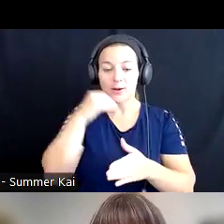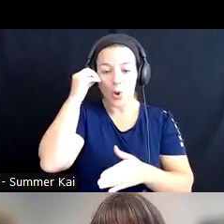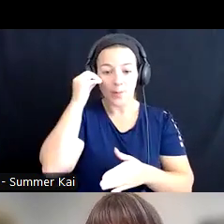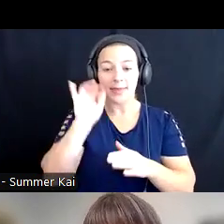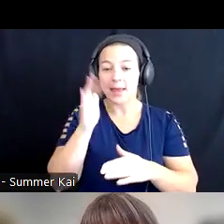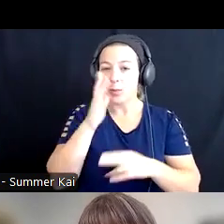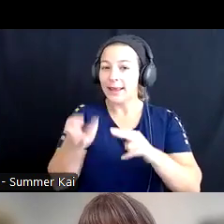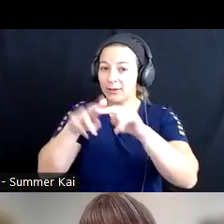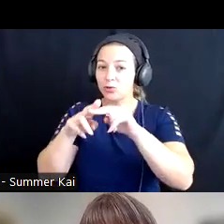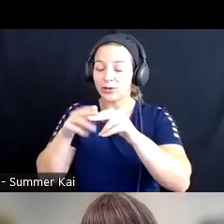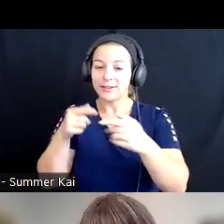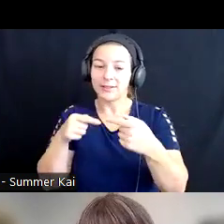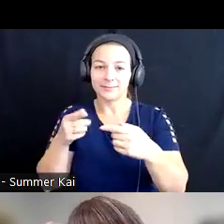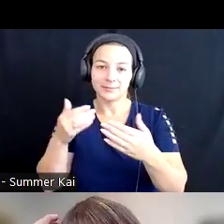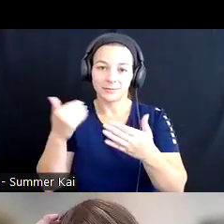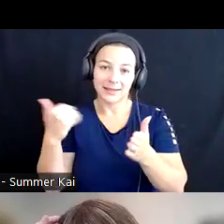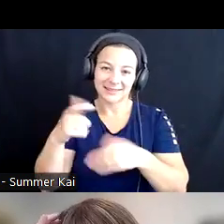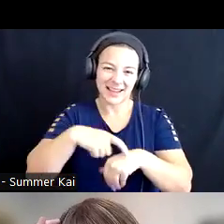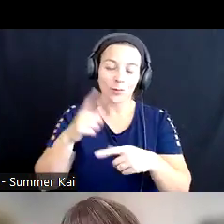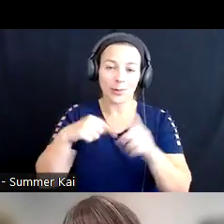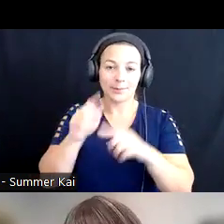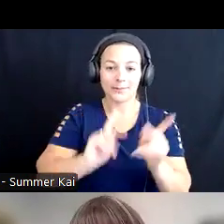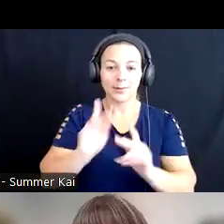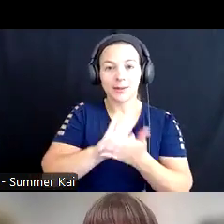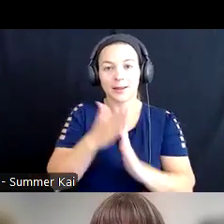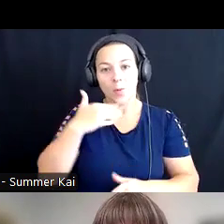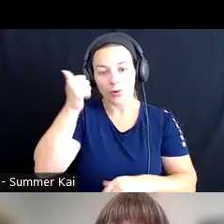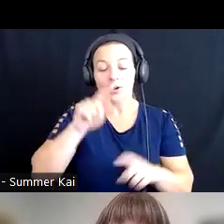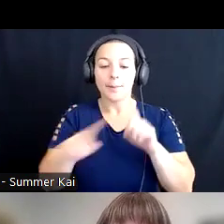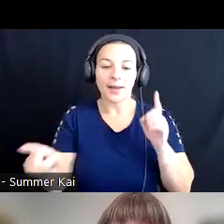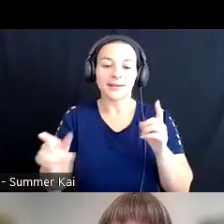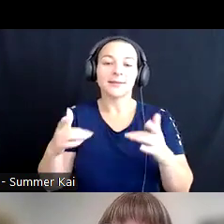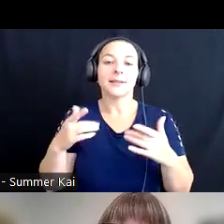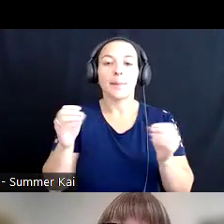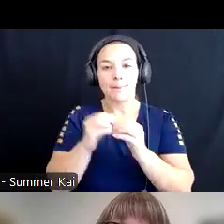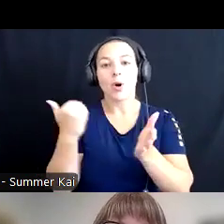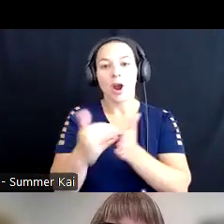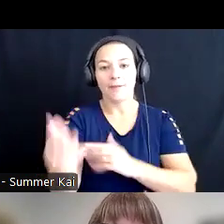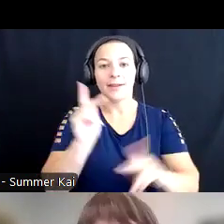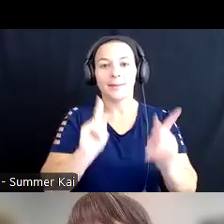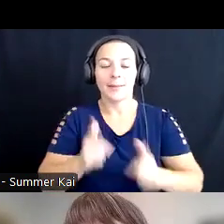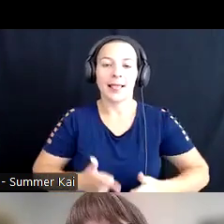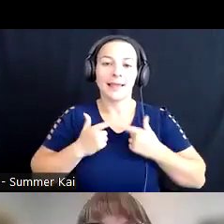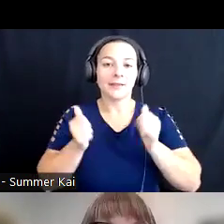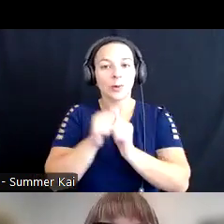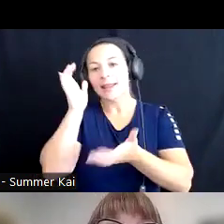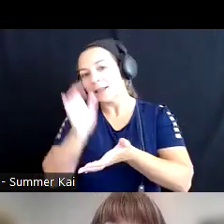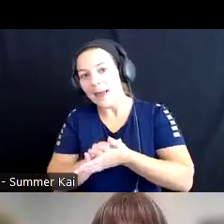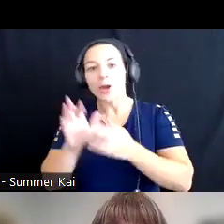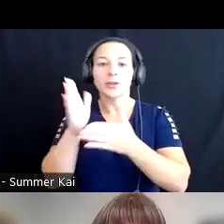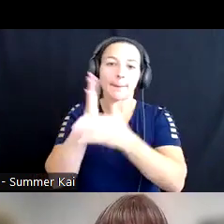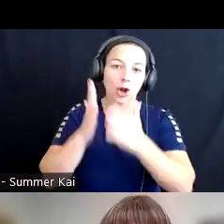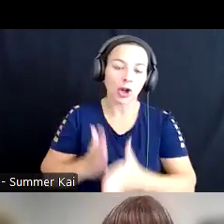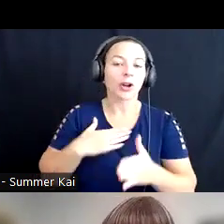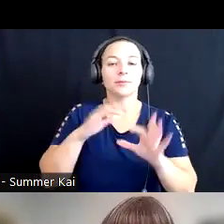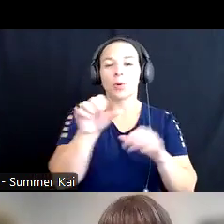over time as people age. But overall, it is still more likely that someone is living with a spouse, a partner, or